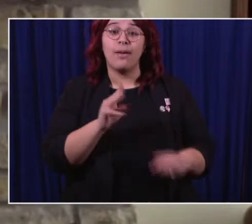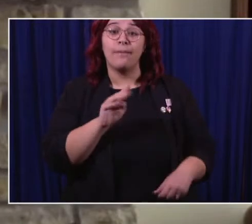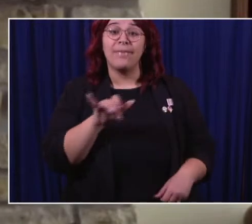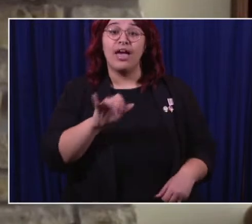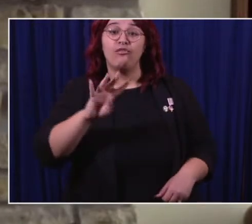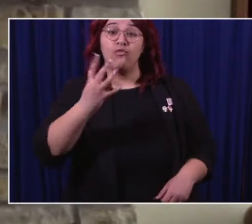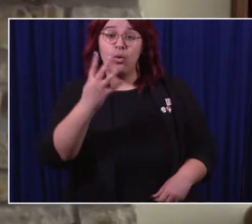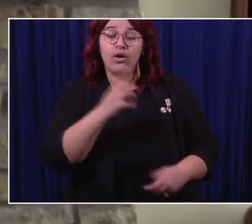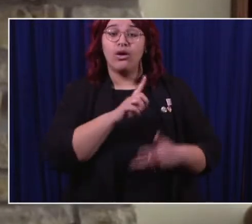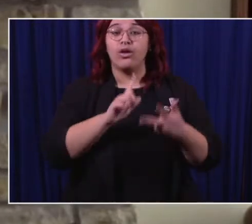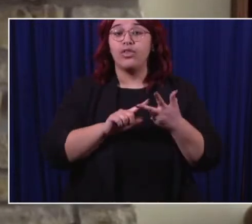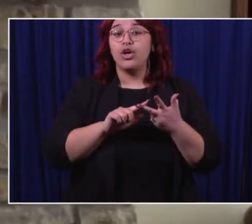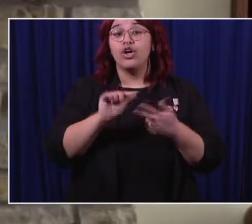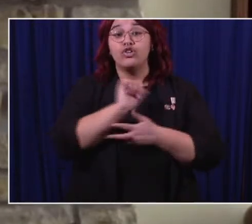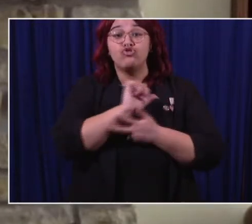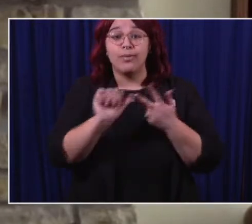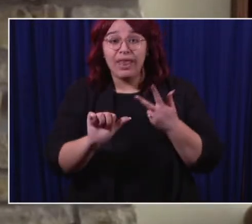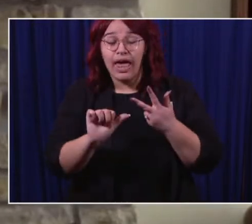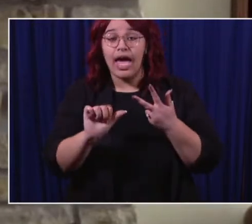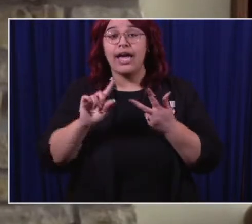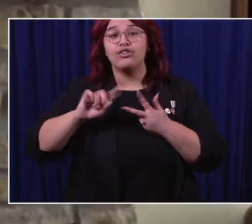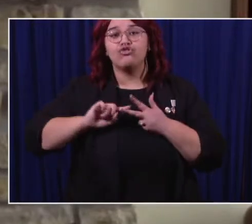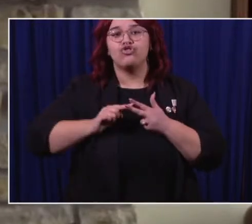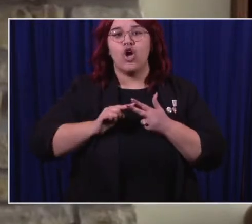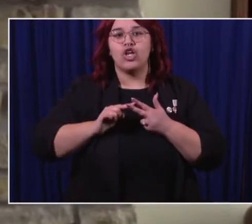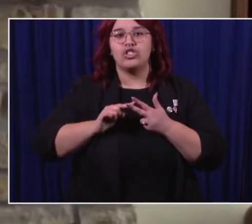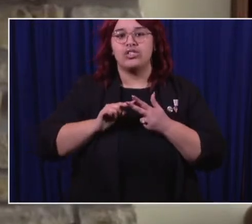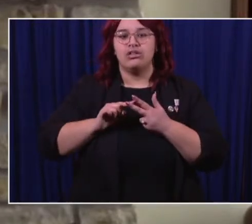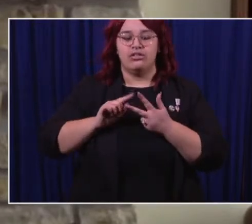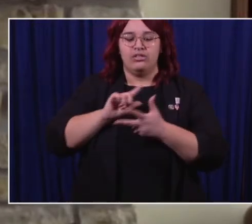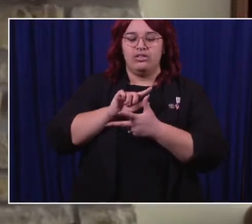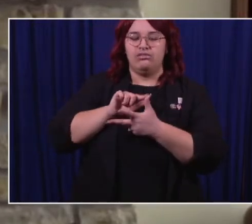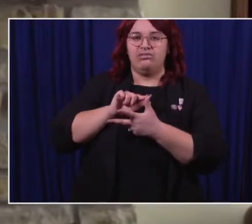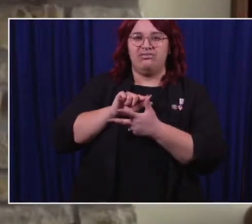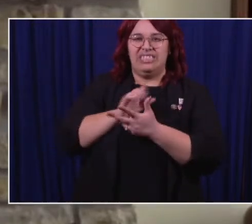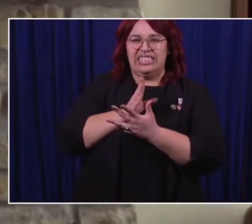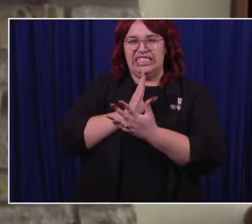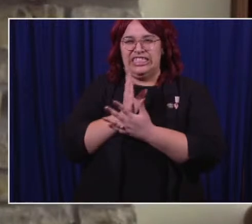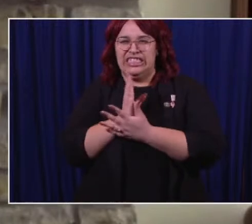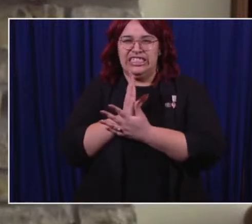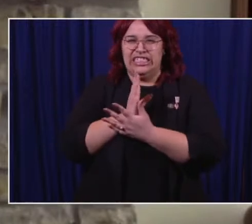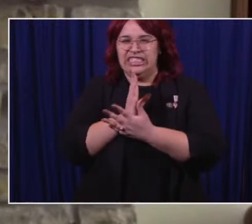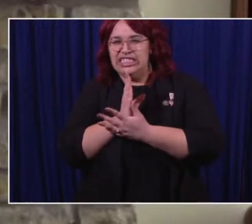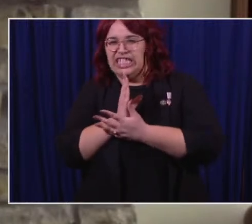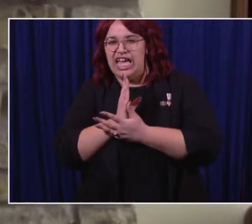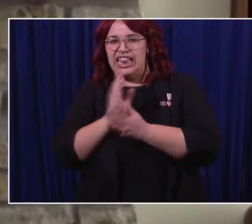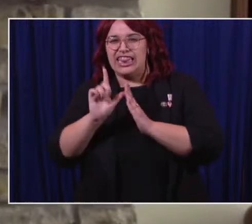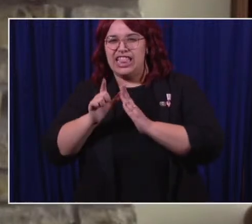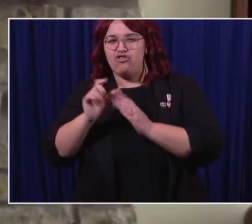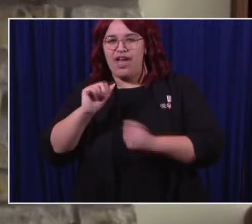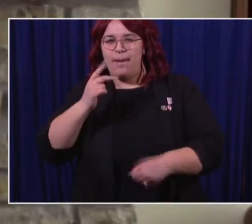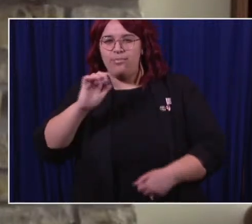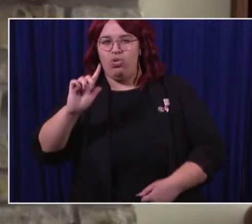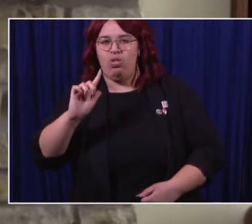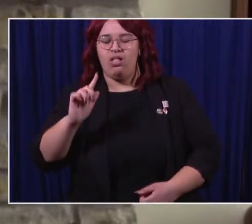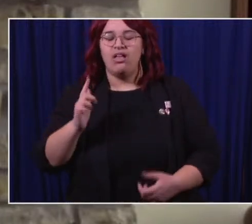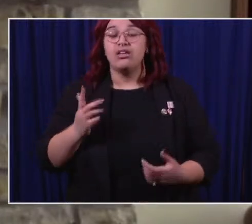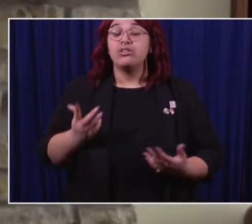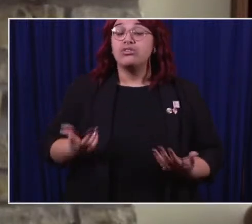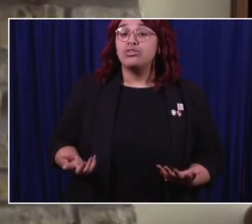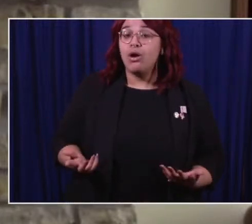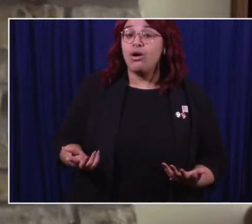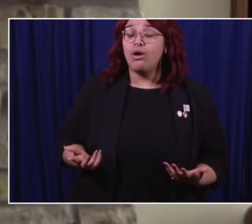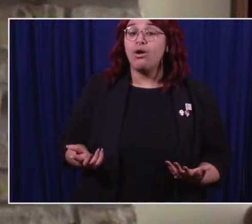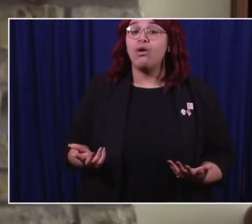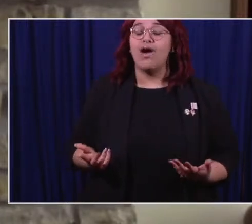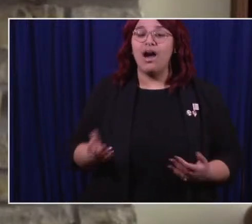AAA starts shortly after Major League starts. So we know that all of these teams are anxious to start to be doing